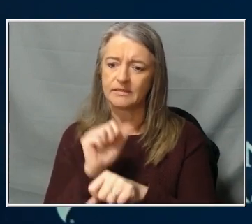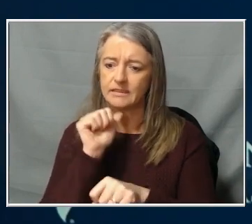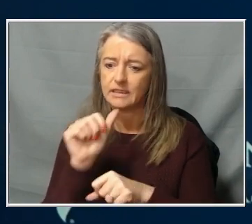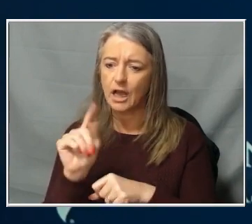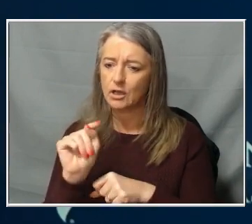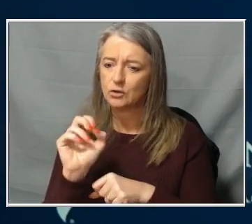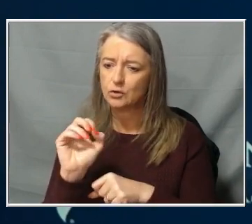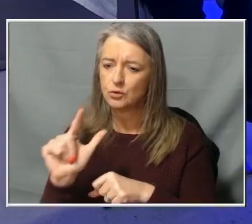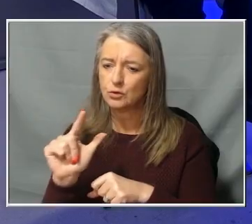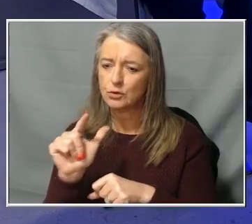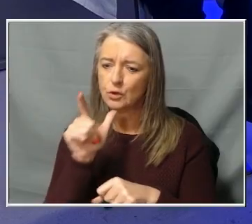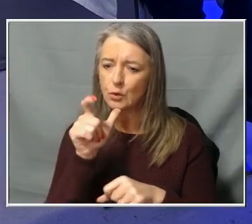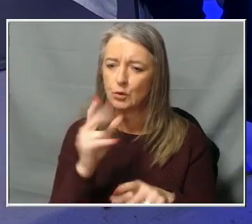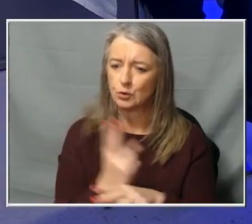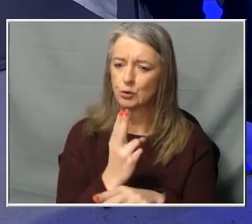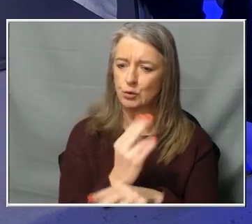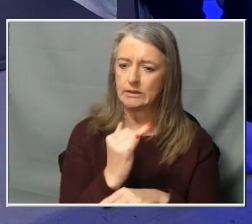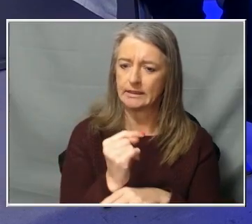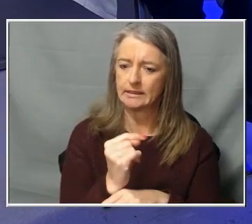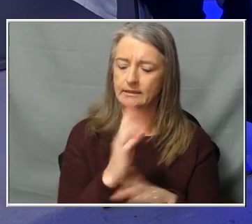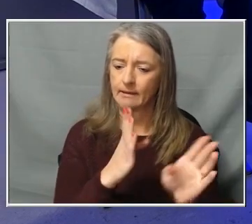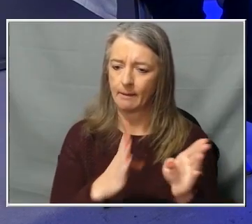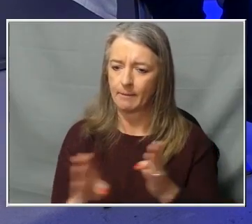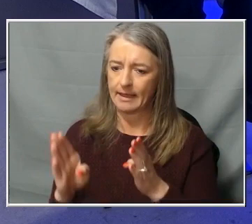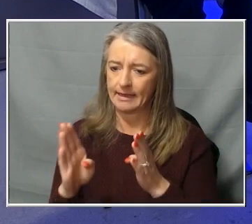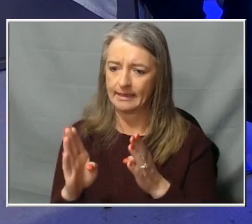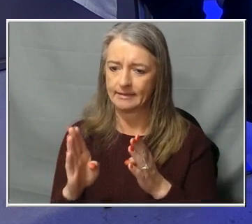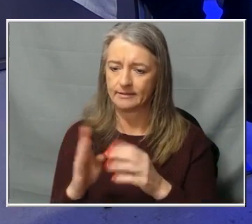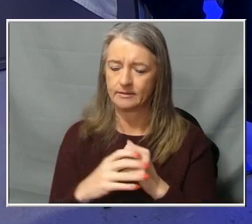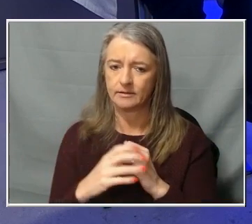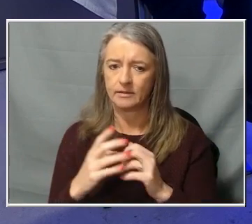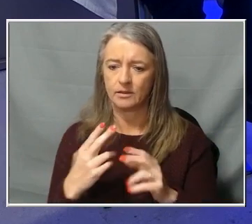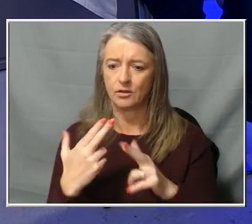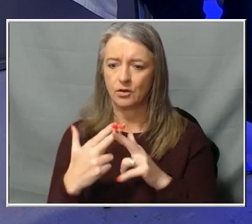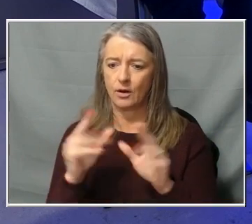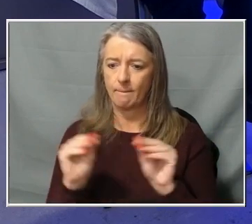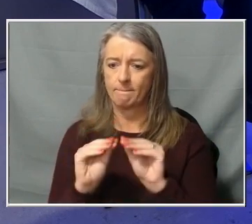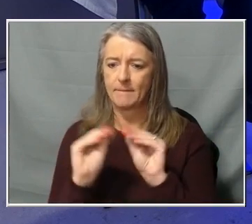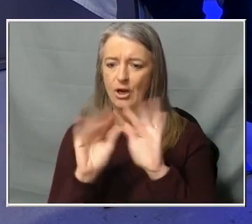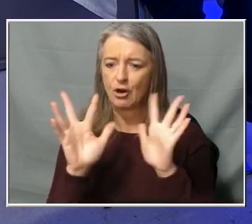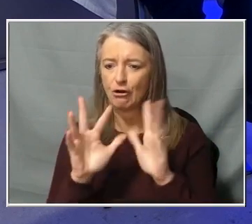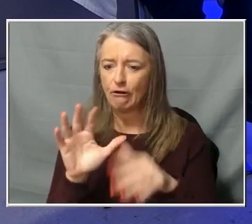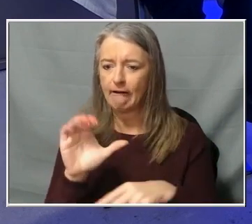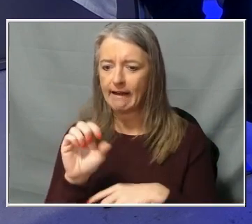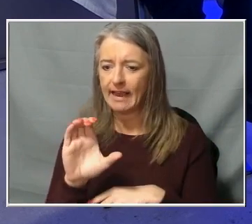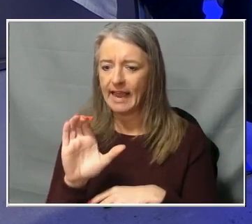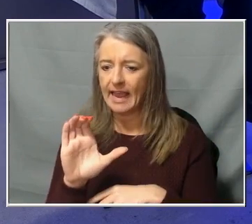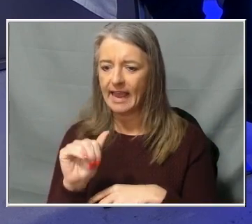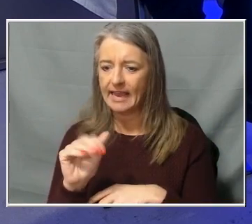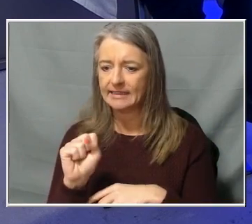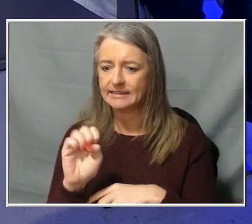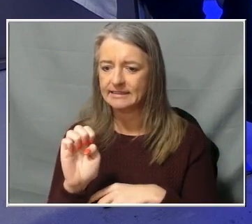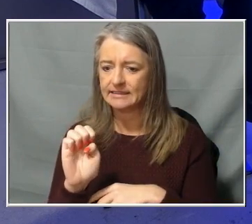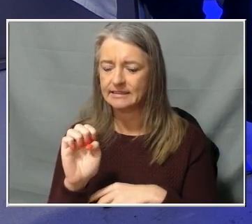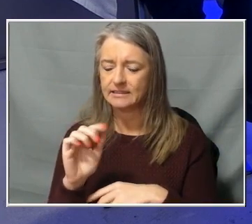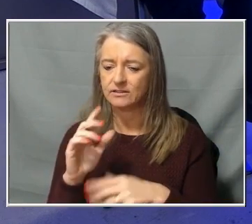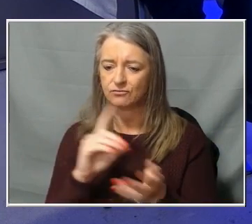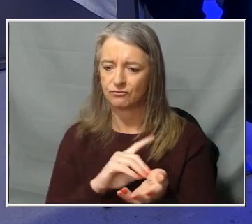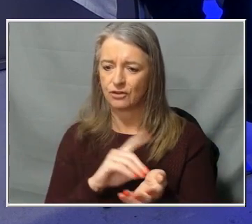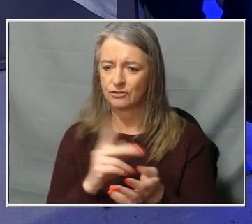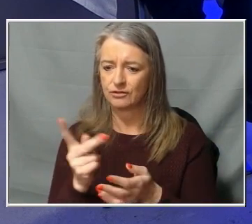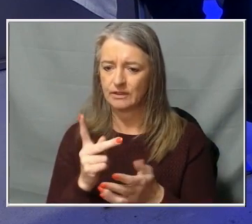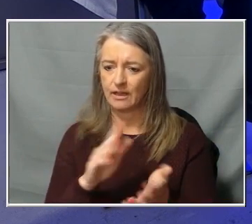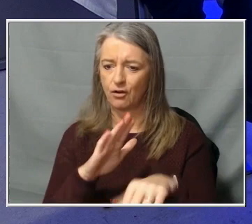se, it's the operator. Yeah, and the planning that goes into it. We always say, we call them these miracle cases. You know, Dr. Ebersol, and you're the team they call when